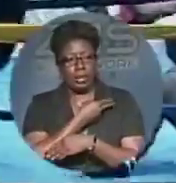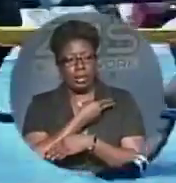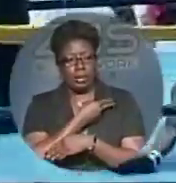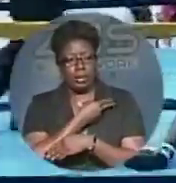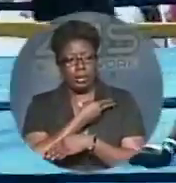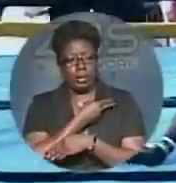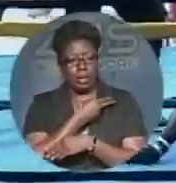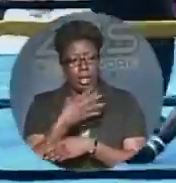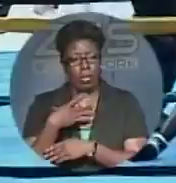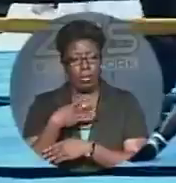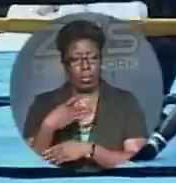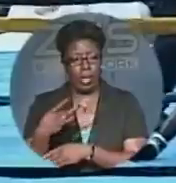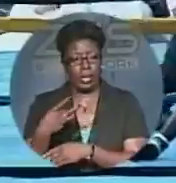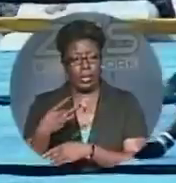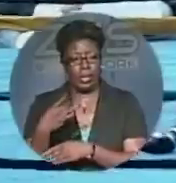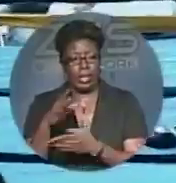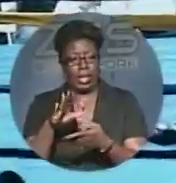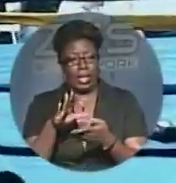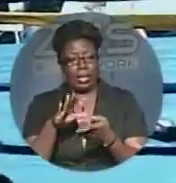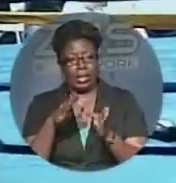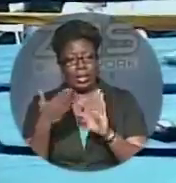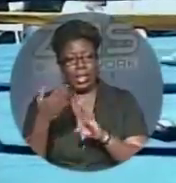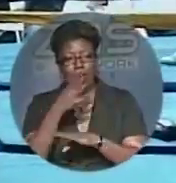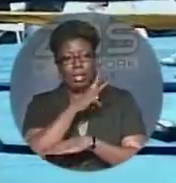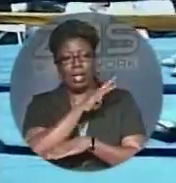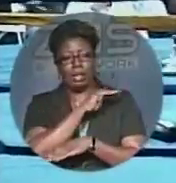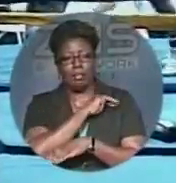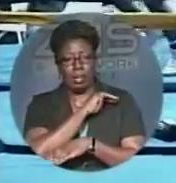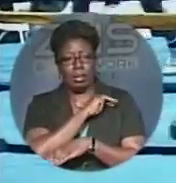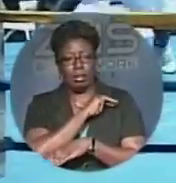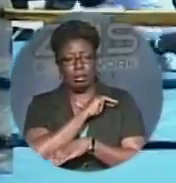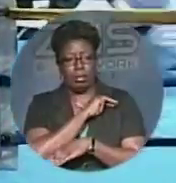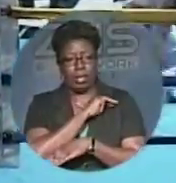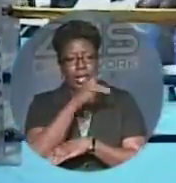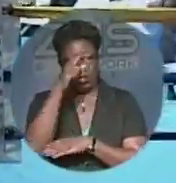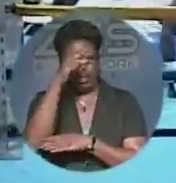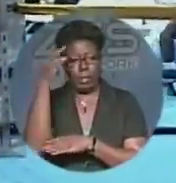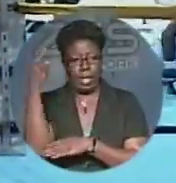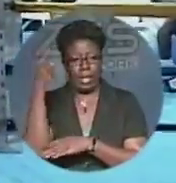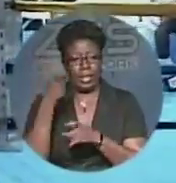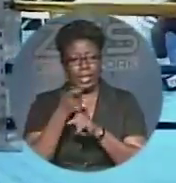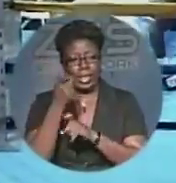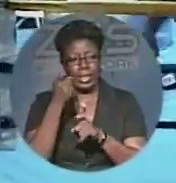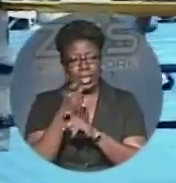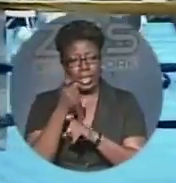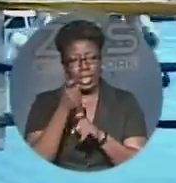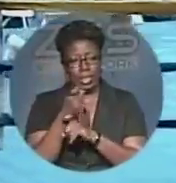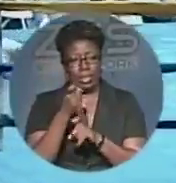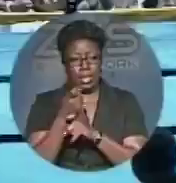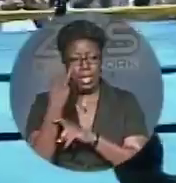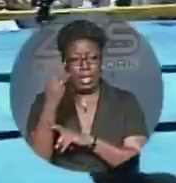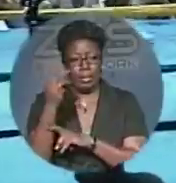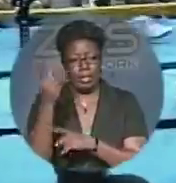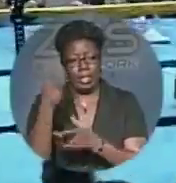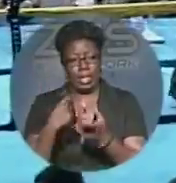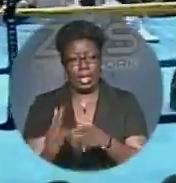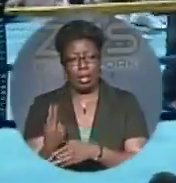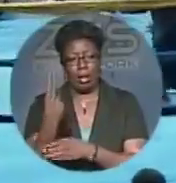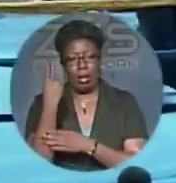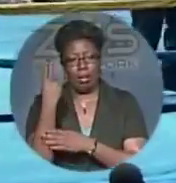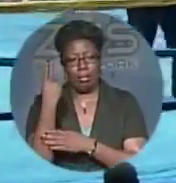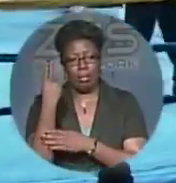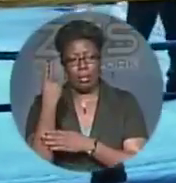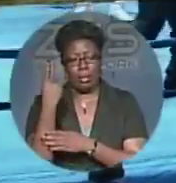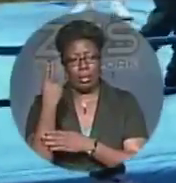the black trunks. Det would hit the canvas, and Richard, well, he would tease Det. Come on, get up.